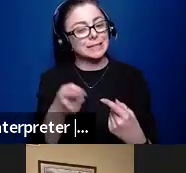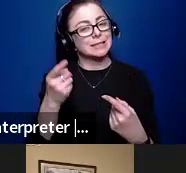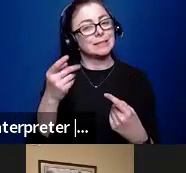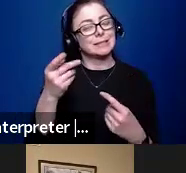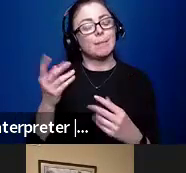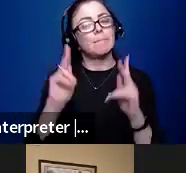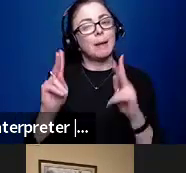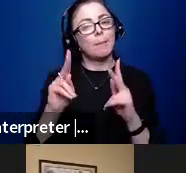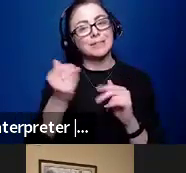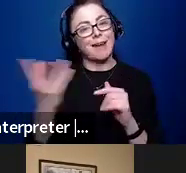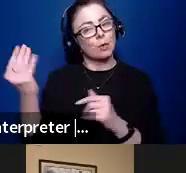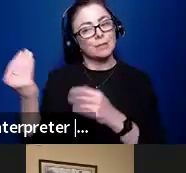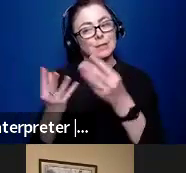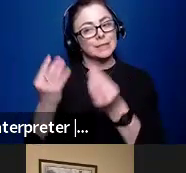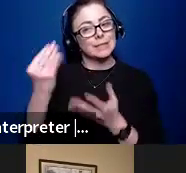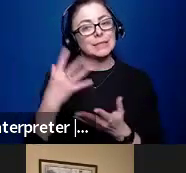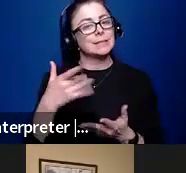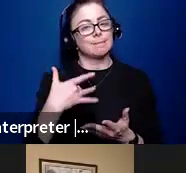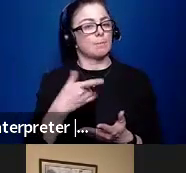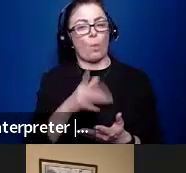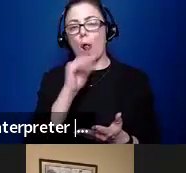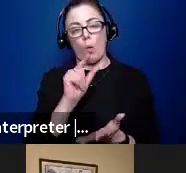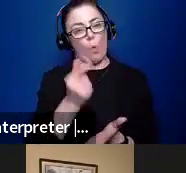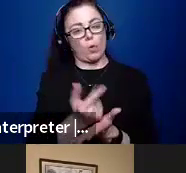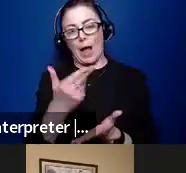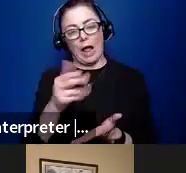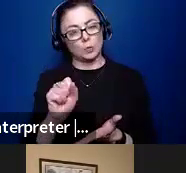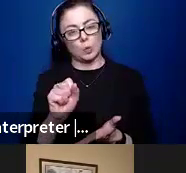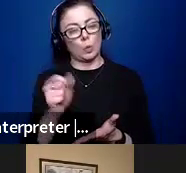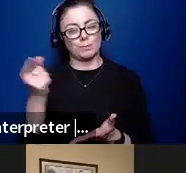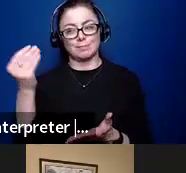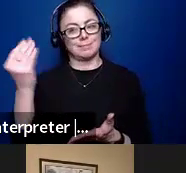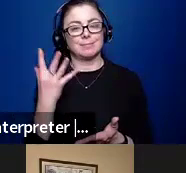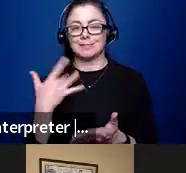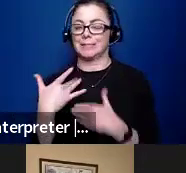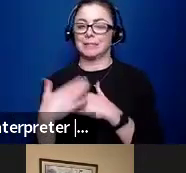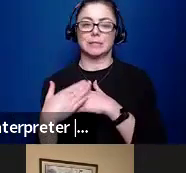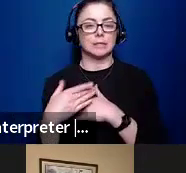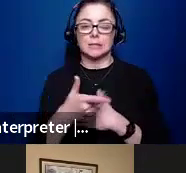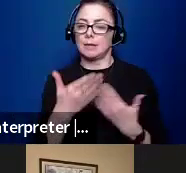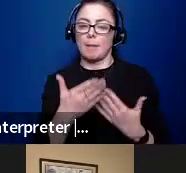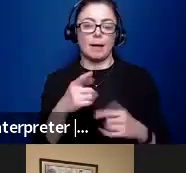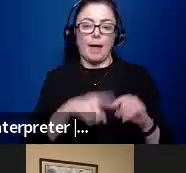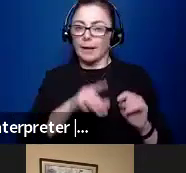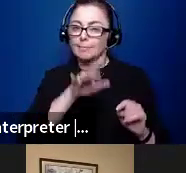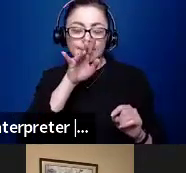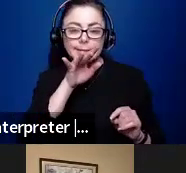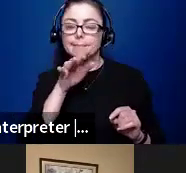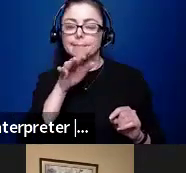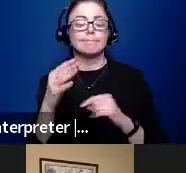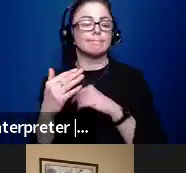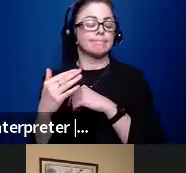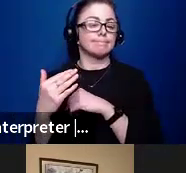different people that he would not graduate high school. We were told that he would not speak and that he had a lot